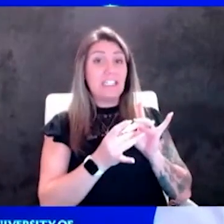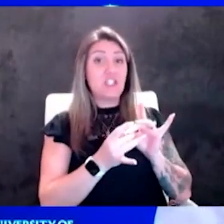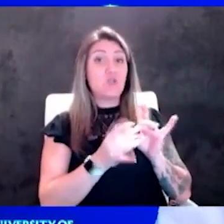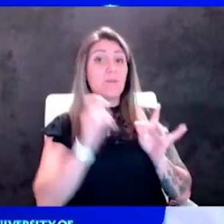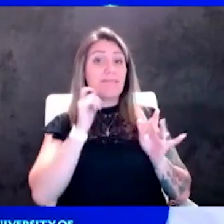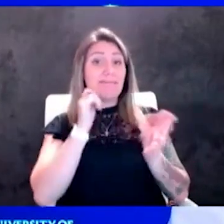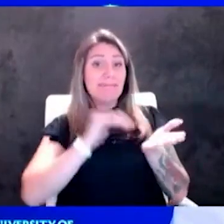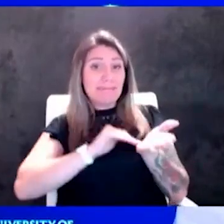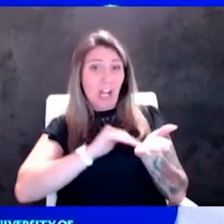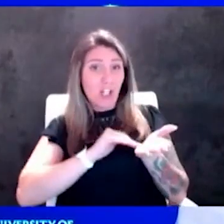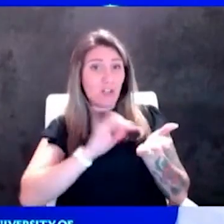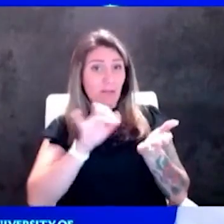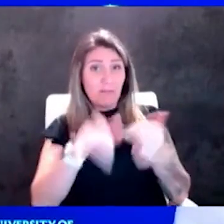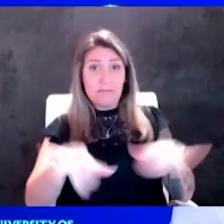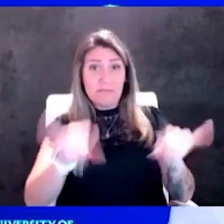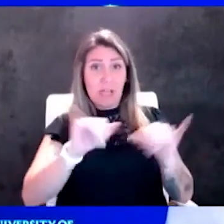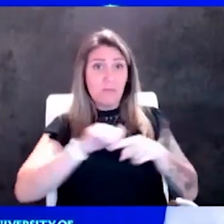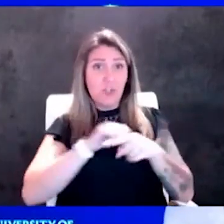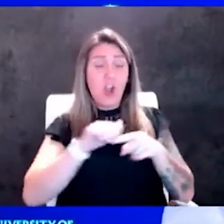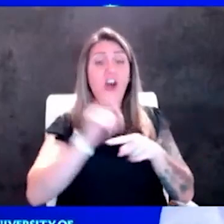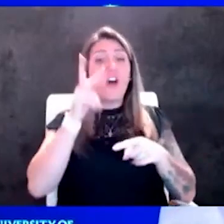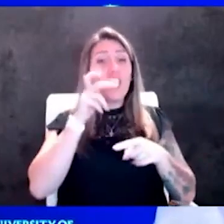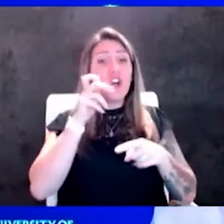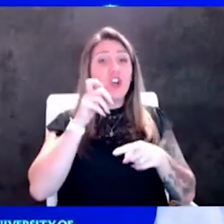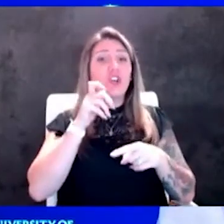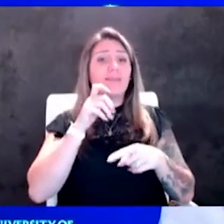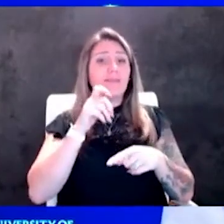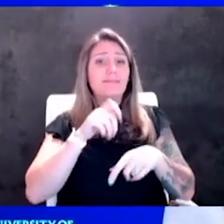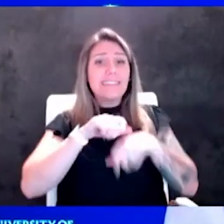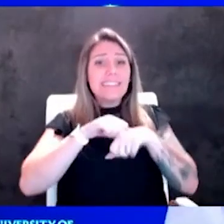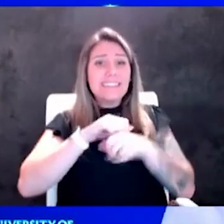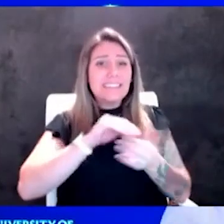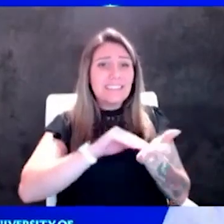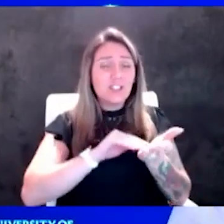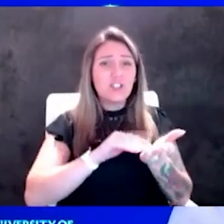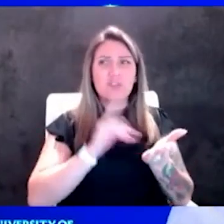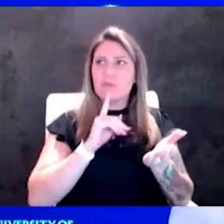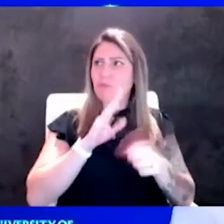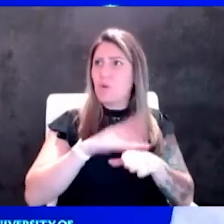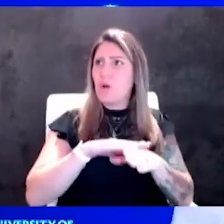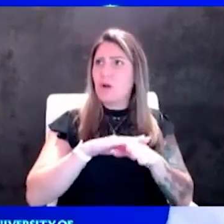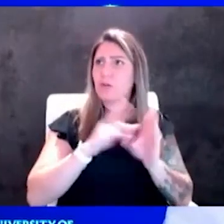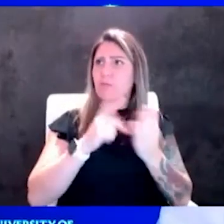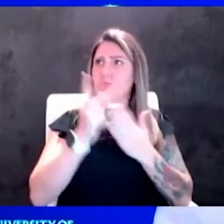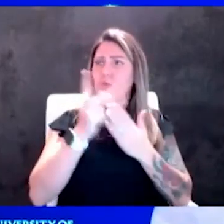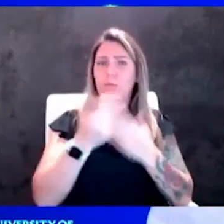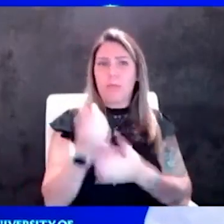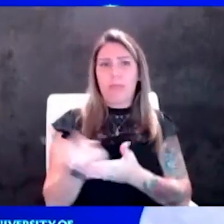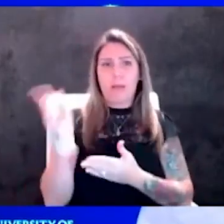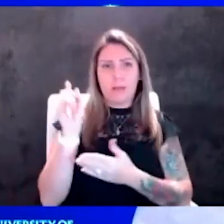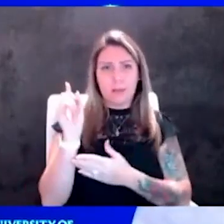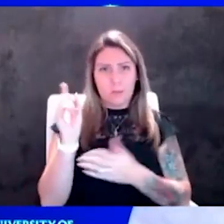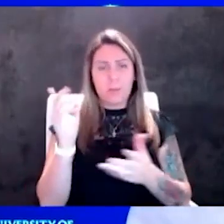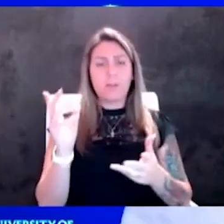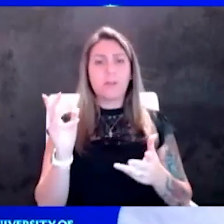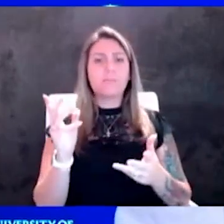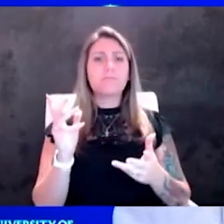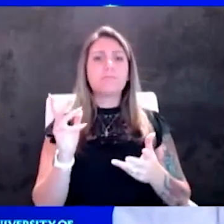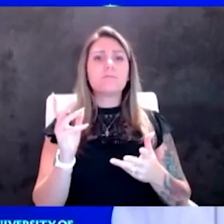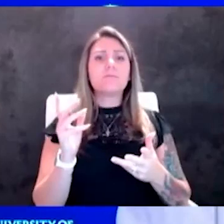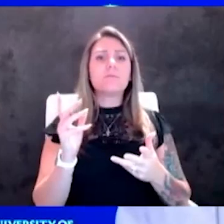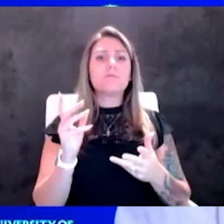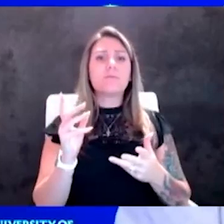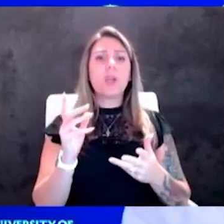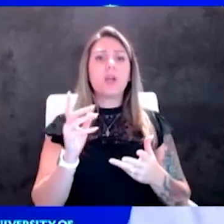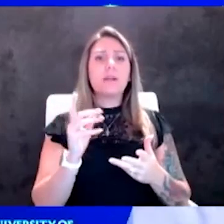common practice. What we heard from our dermatologists that were on the show, I think last week, is that dermatology in general is moving